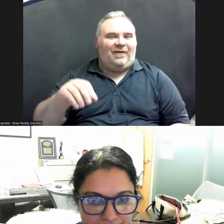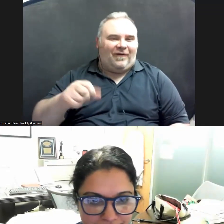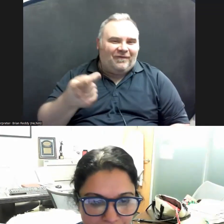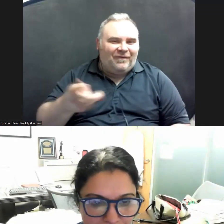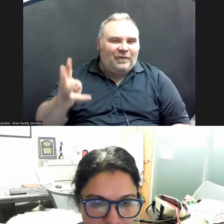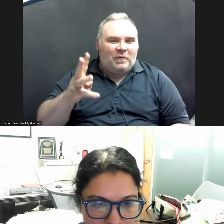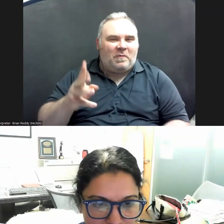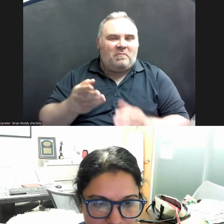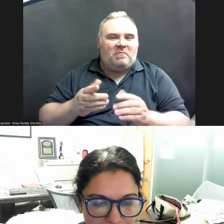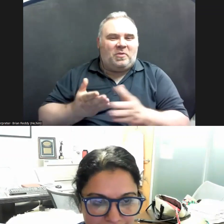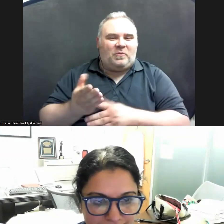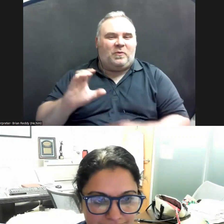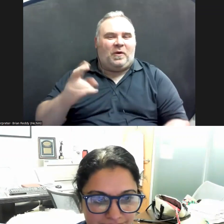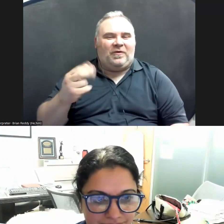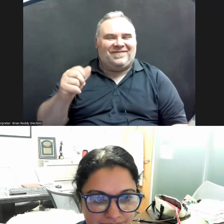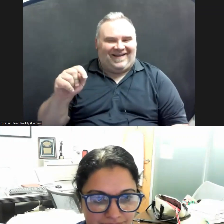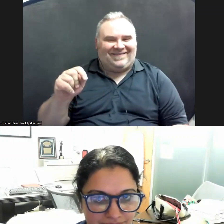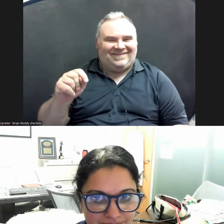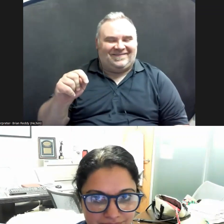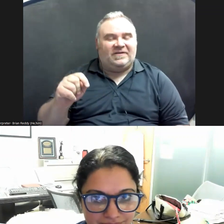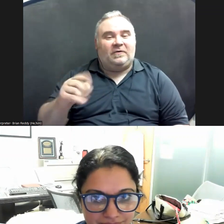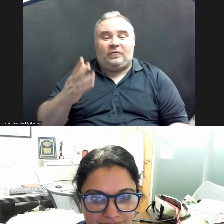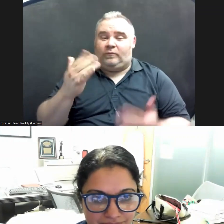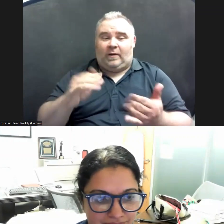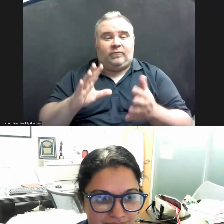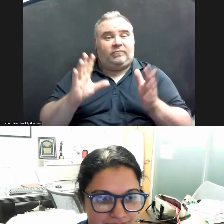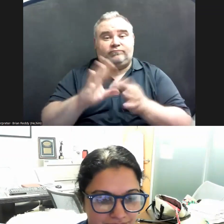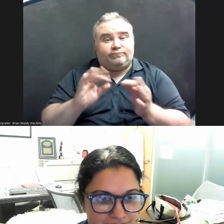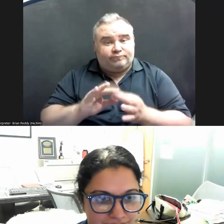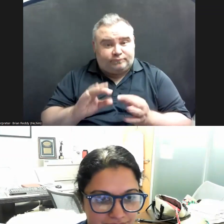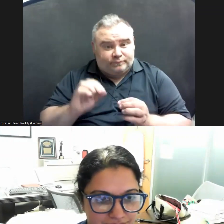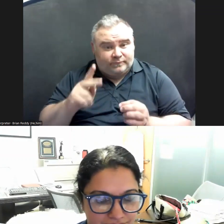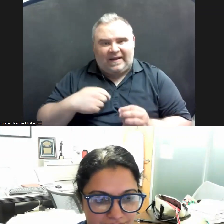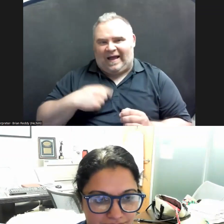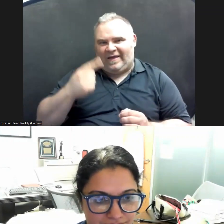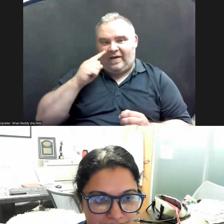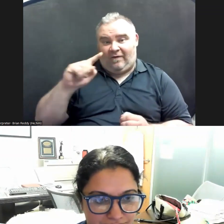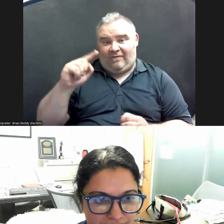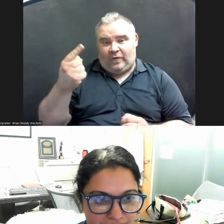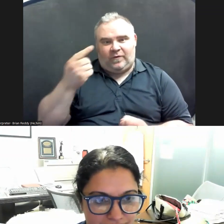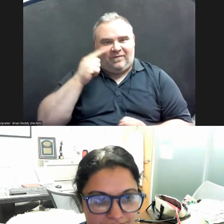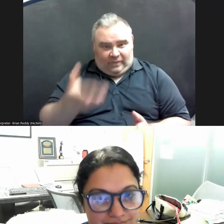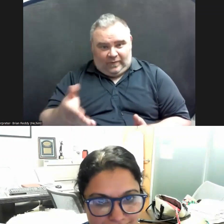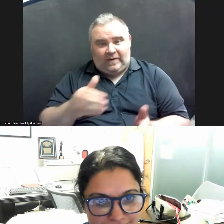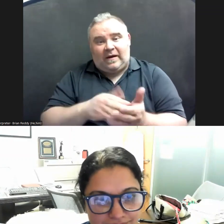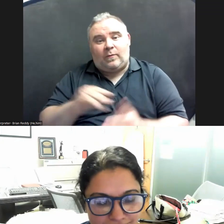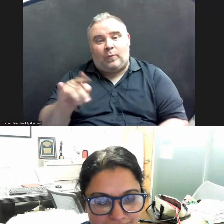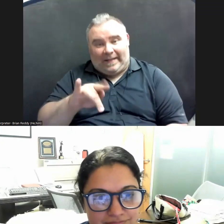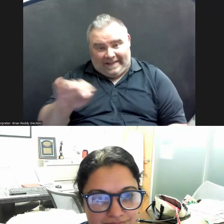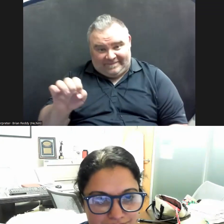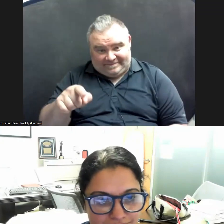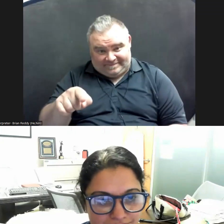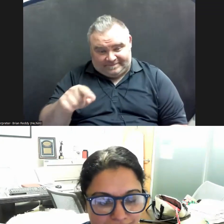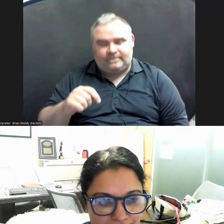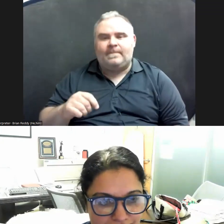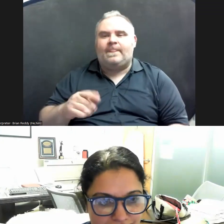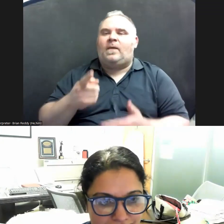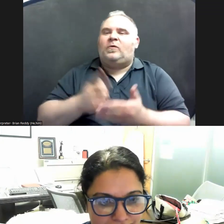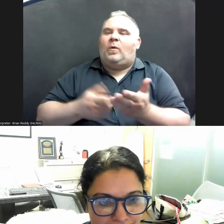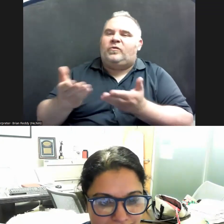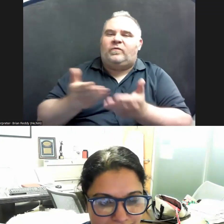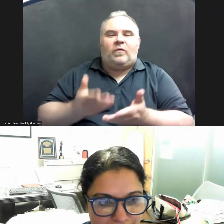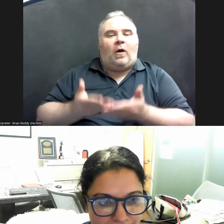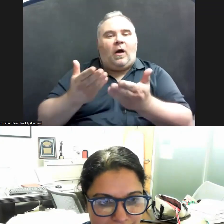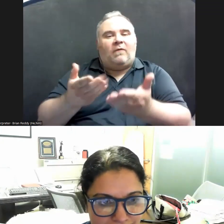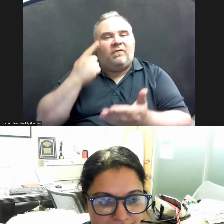that came in through chat. So we'll just kick it off. And I think this first one is for you, Dr. Mohile. What services are